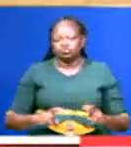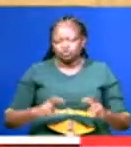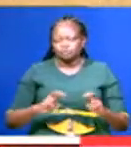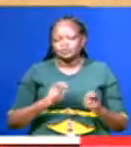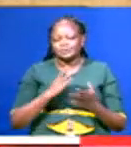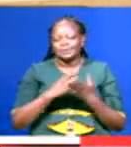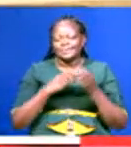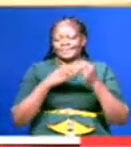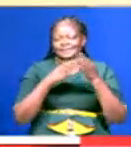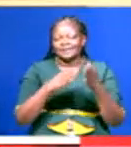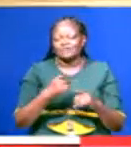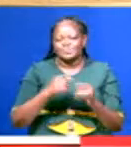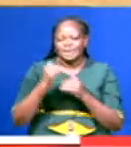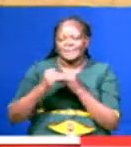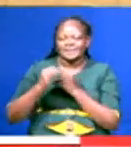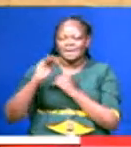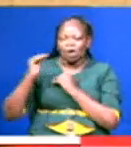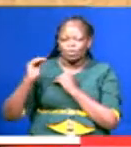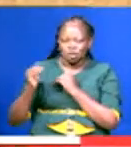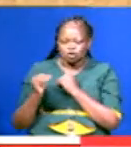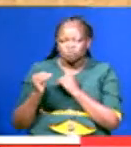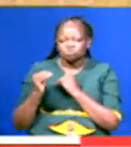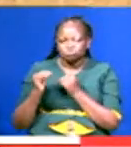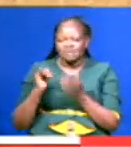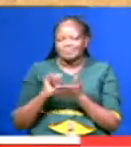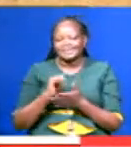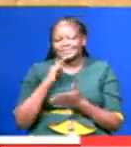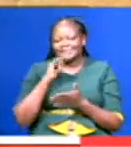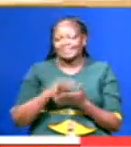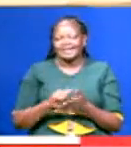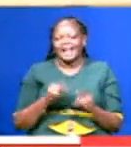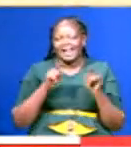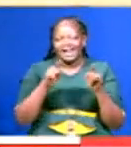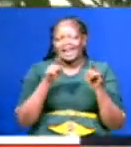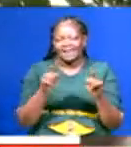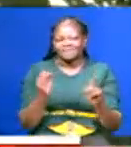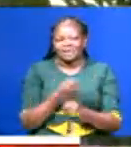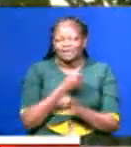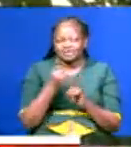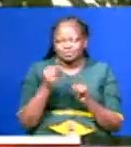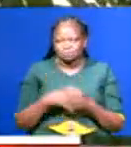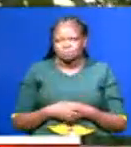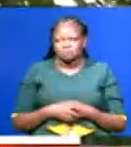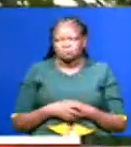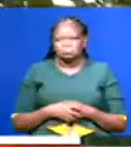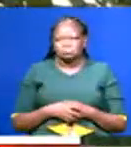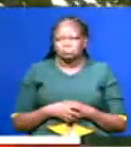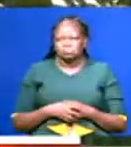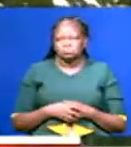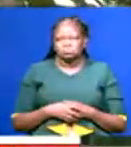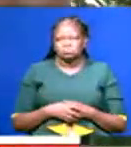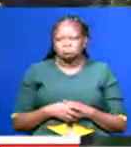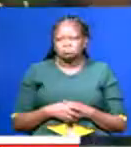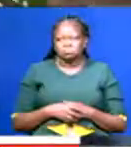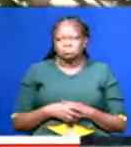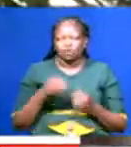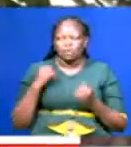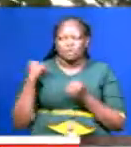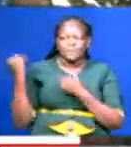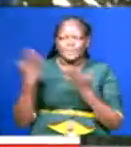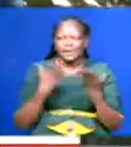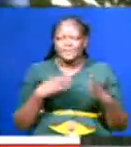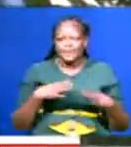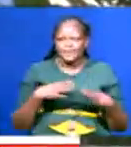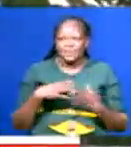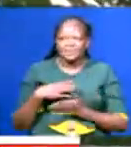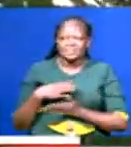leaders from neighboring counties that he accuses of inciting violence. They are now ferrying people across